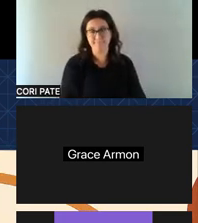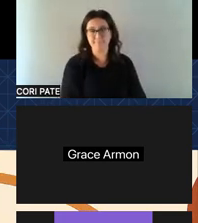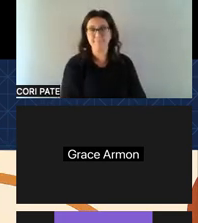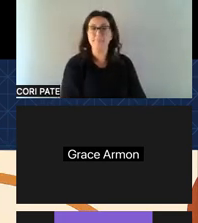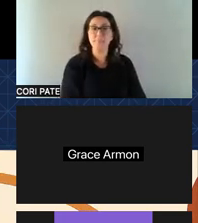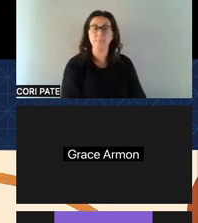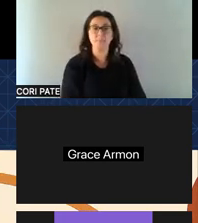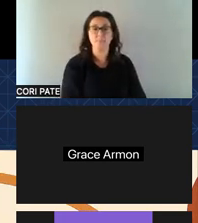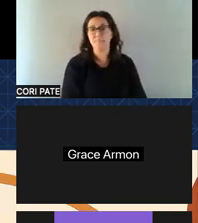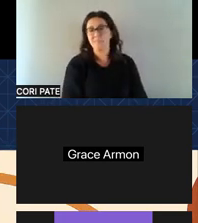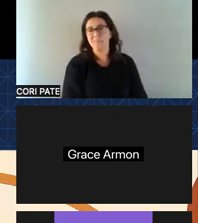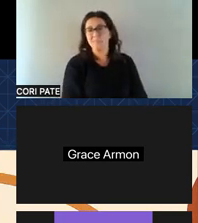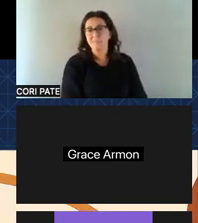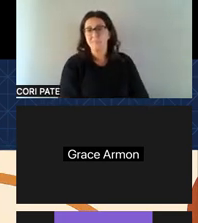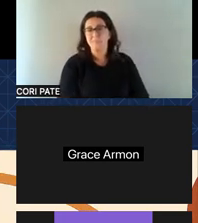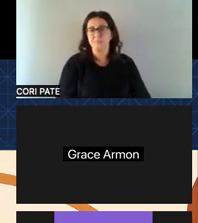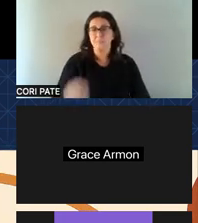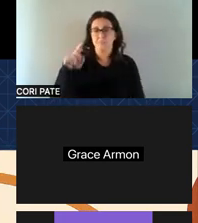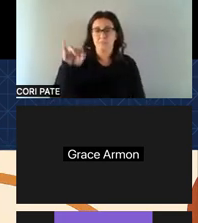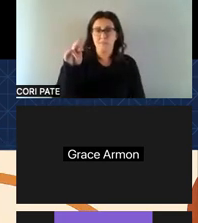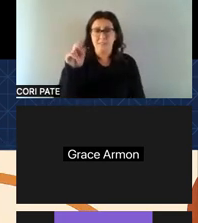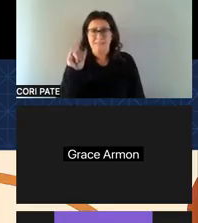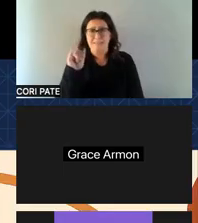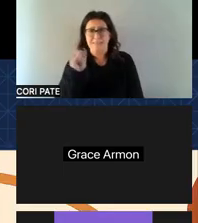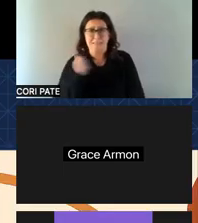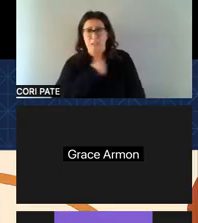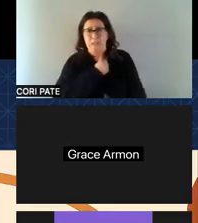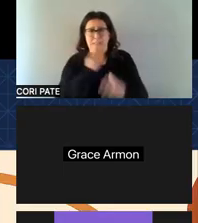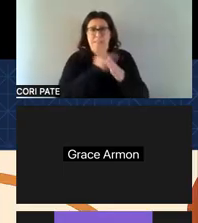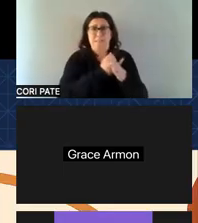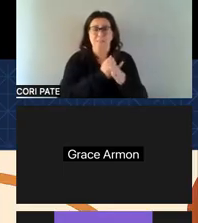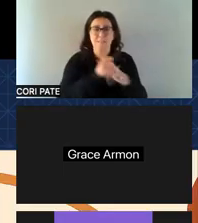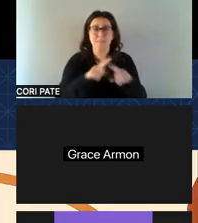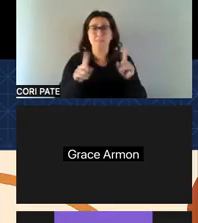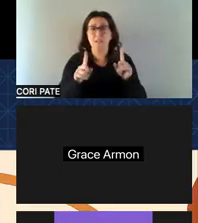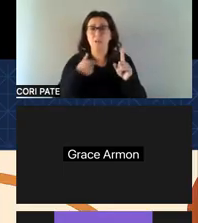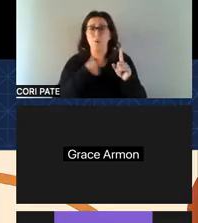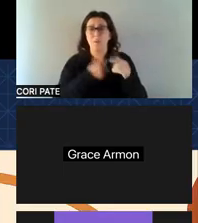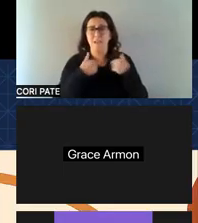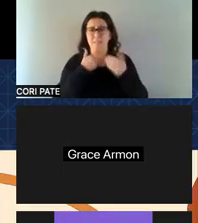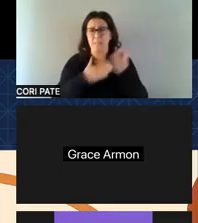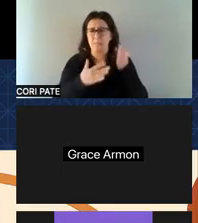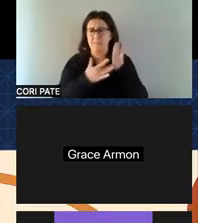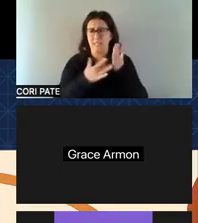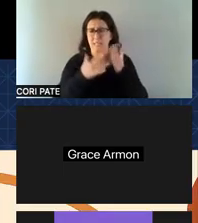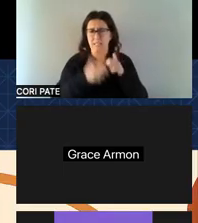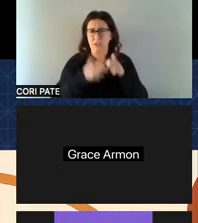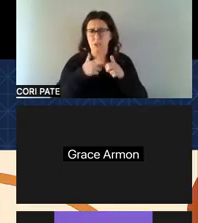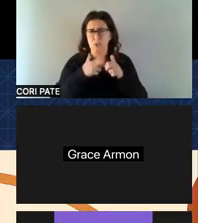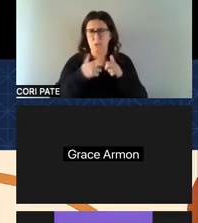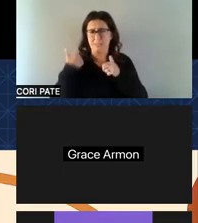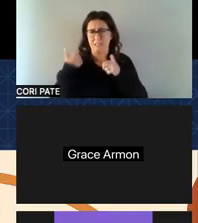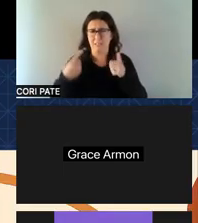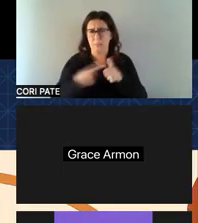All right. Sorry, Kansha, to interrupt you. Because we had some tech issues at the beginning, and we're